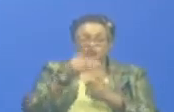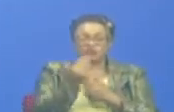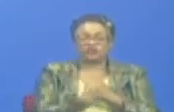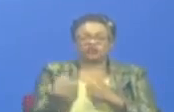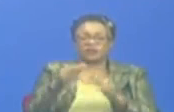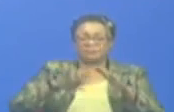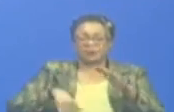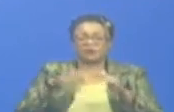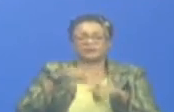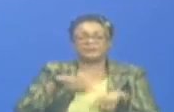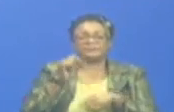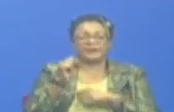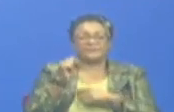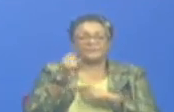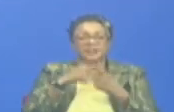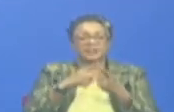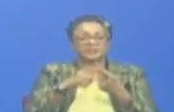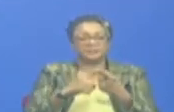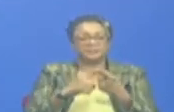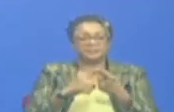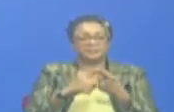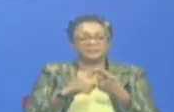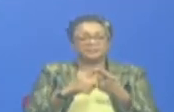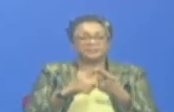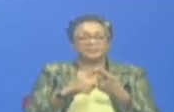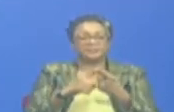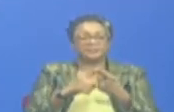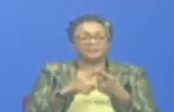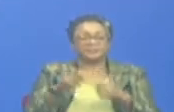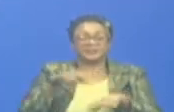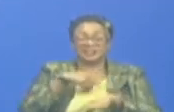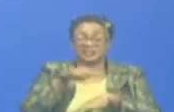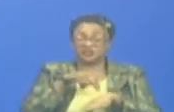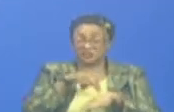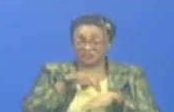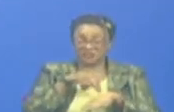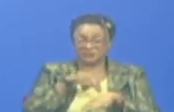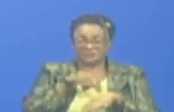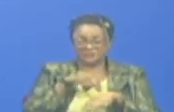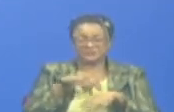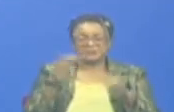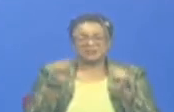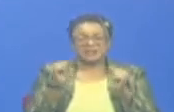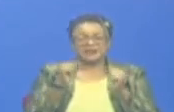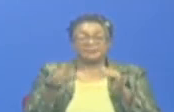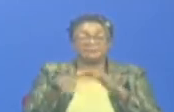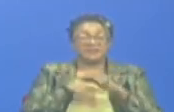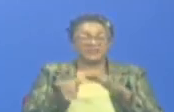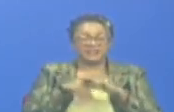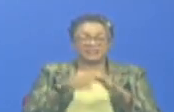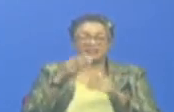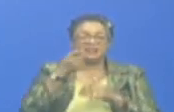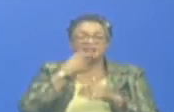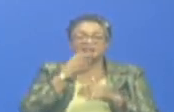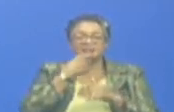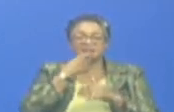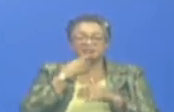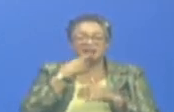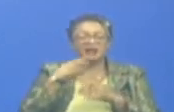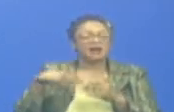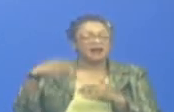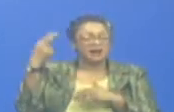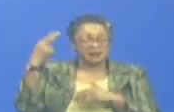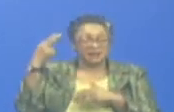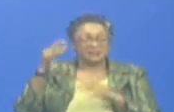of 5. Nationally, malaria prevalence stands at 8%, with Nyanza region having the